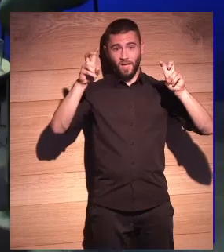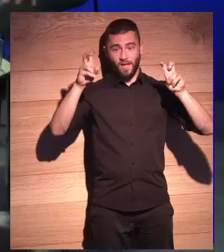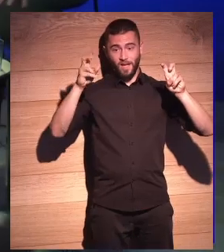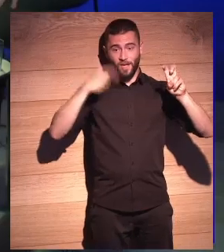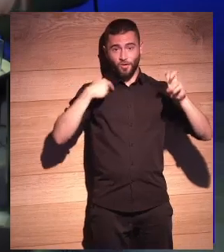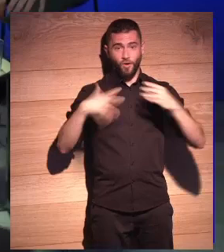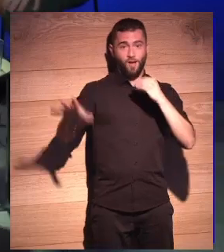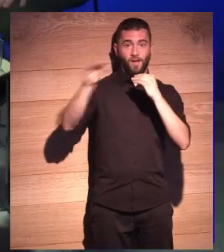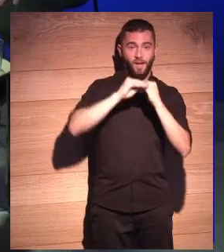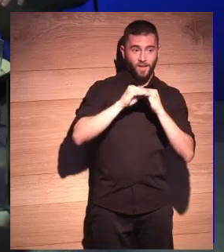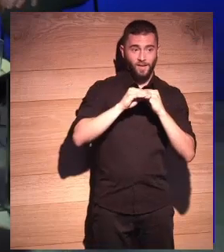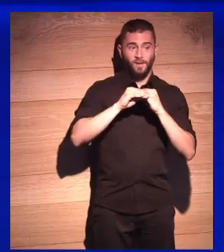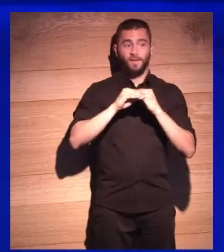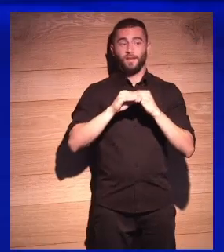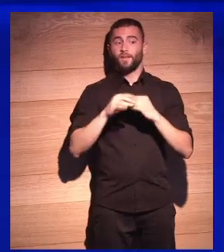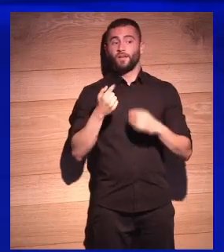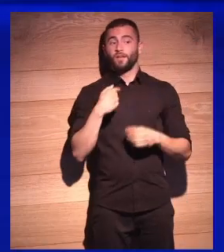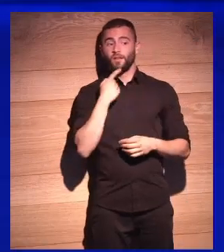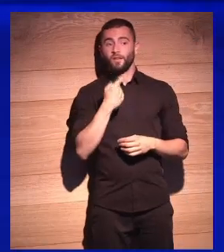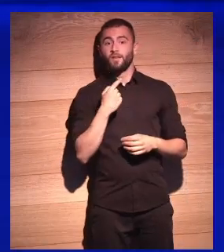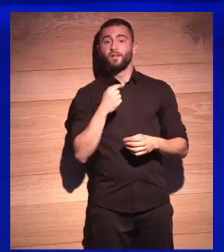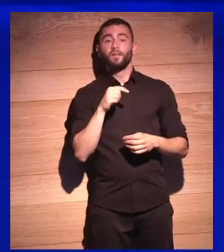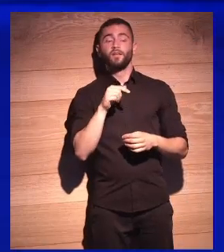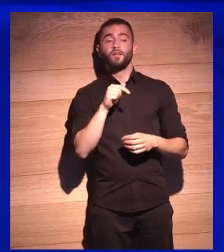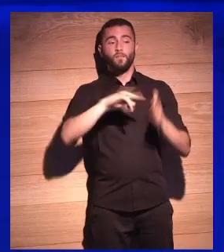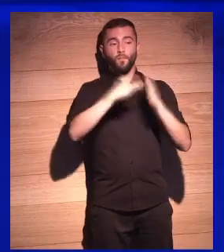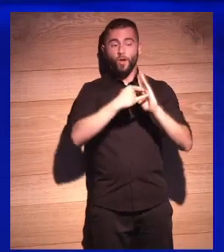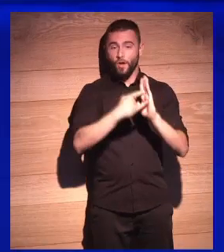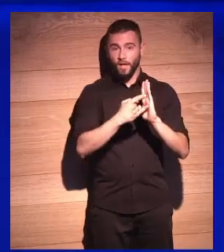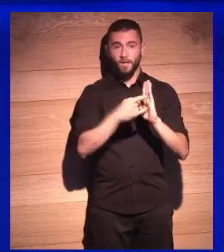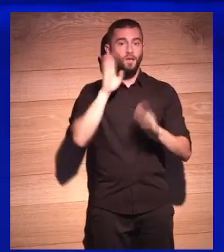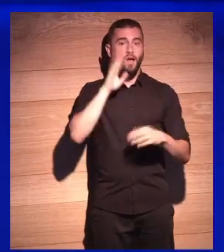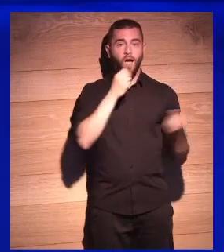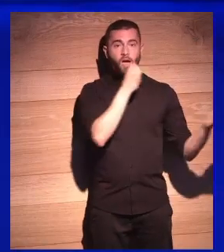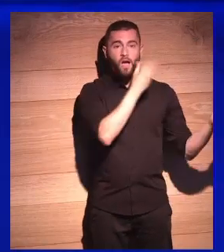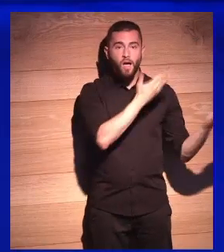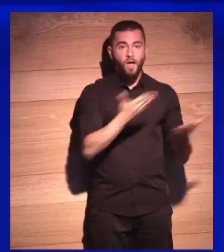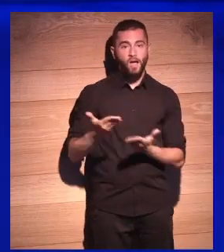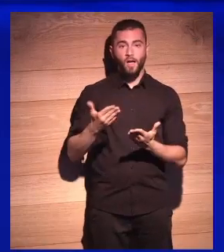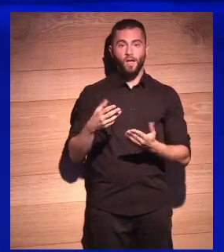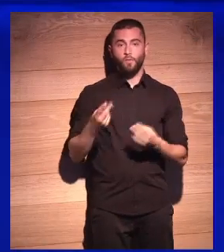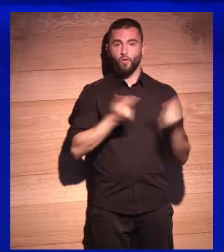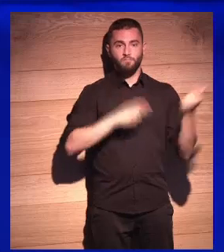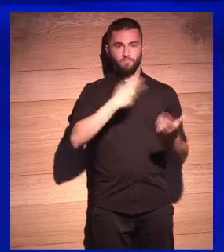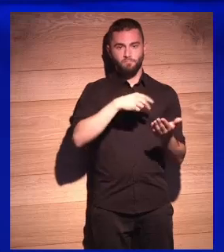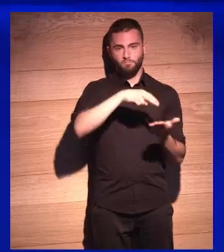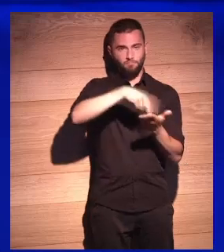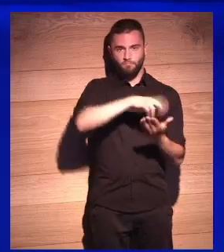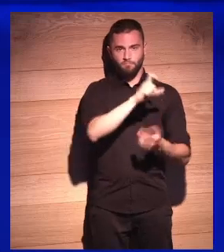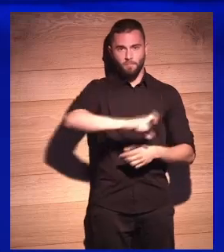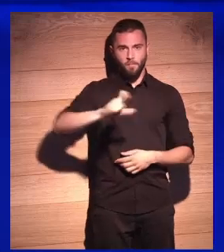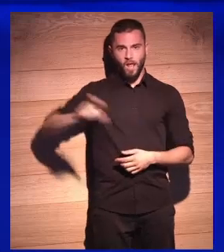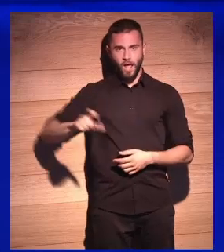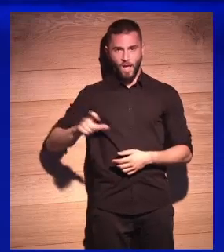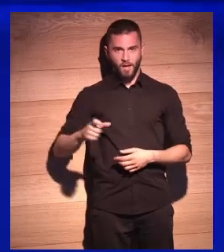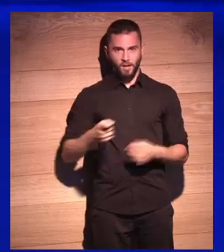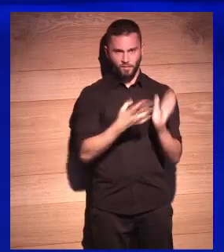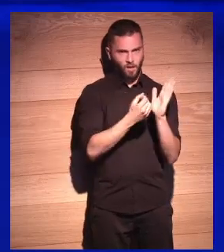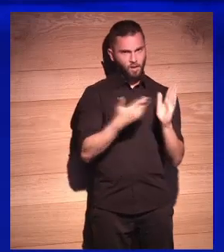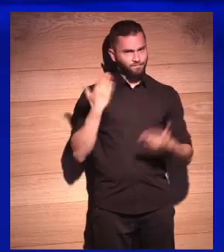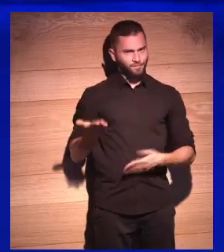Well, I will close what I mentioned about holodance. Before in this project, we invited many dancers and so on, in many